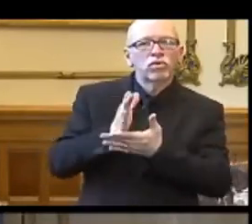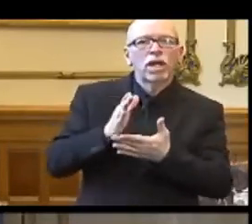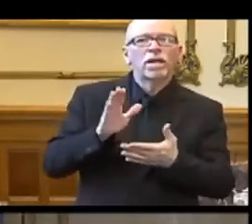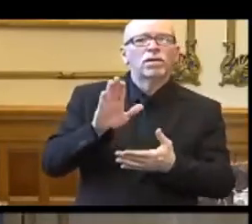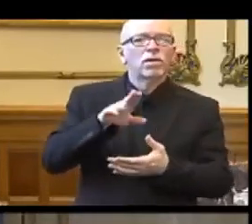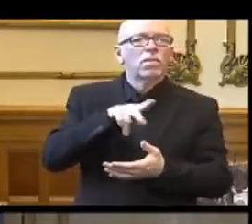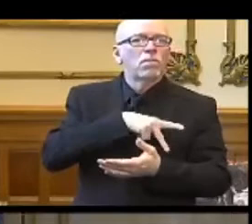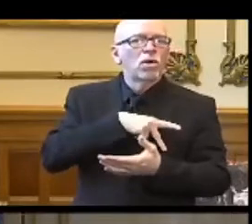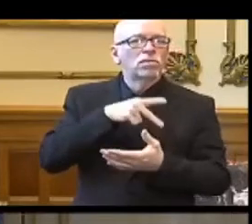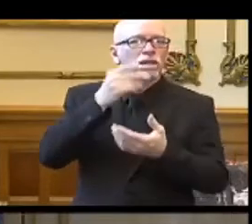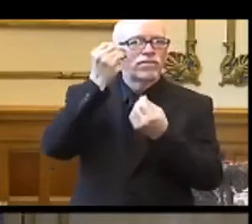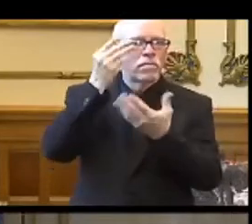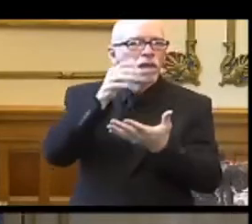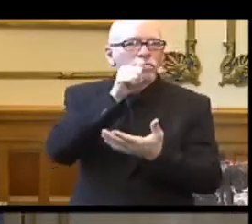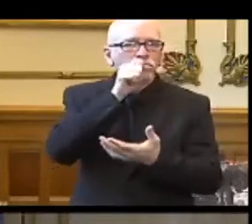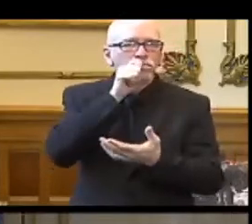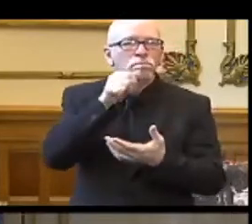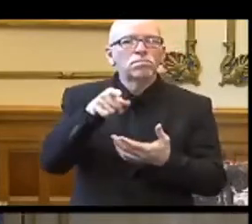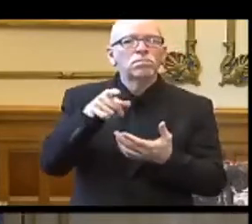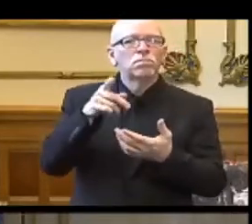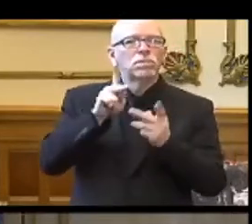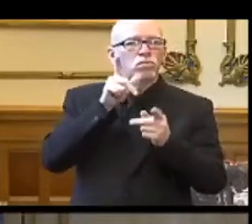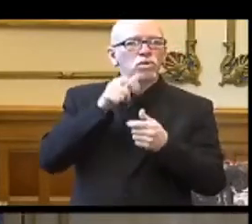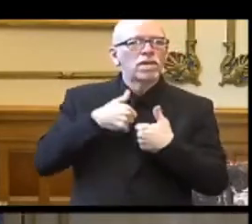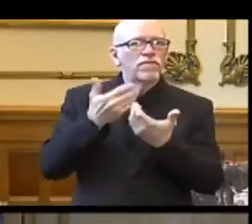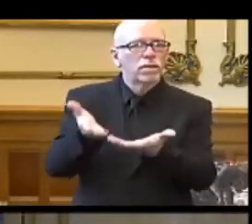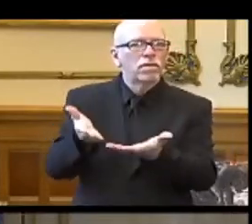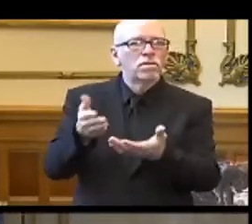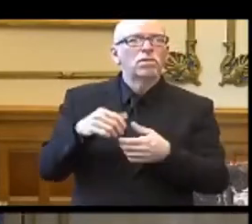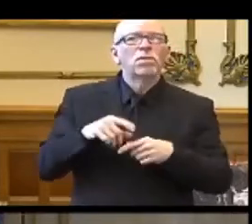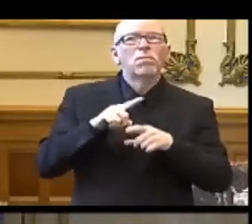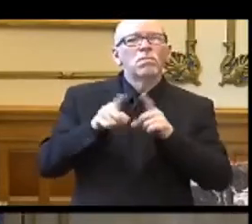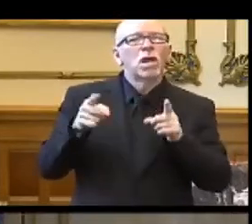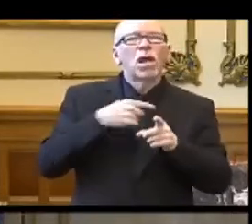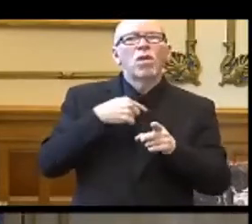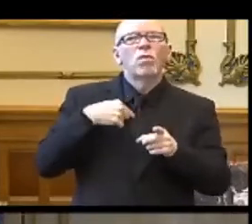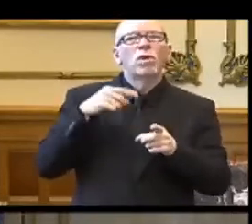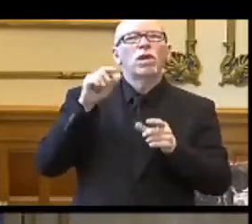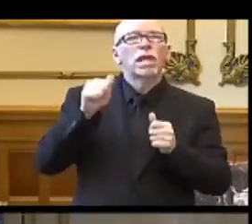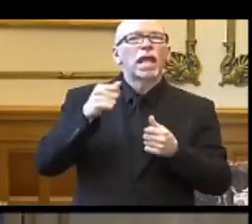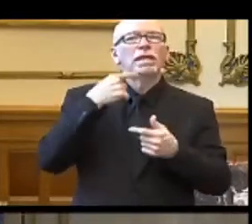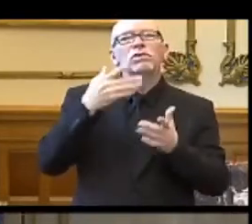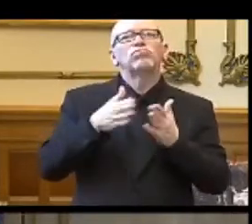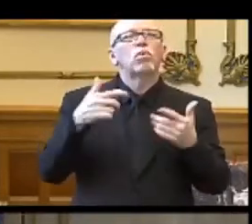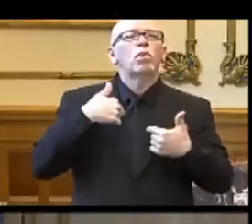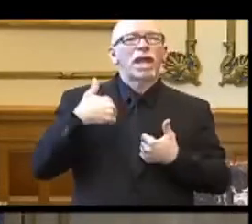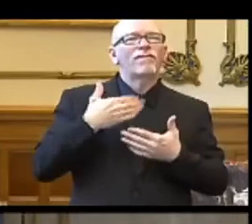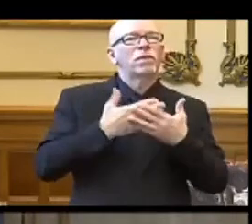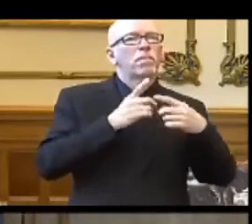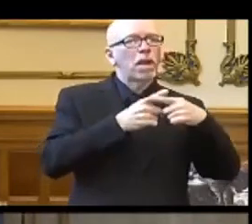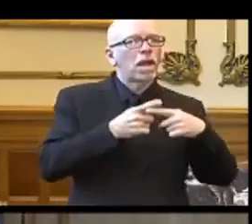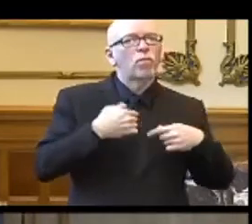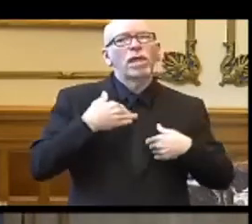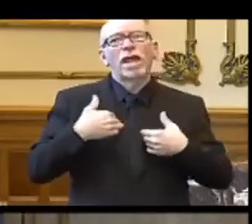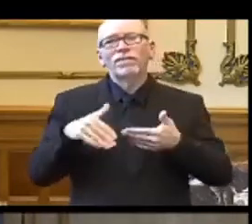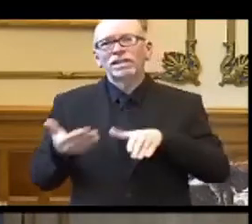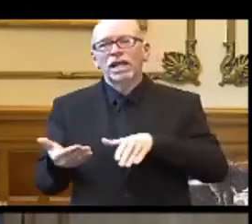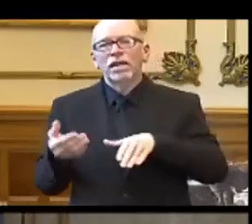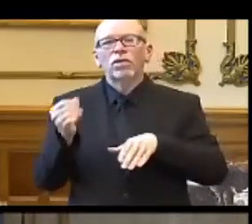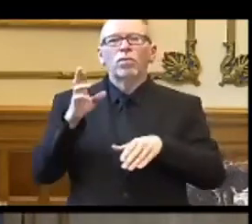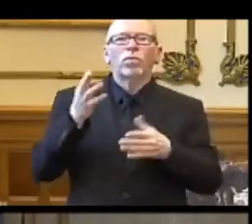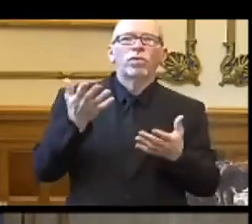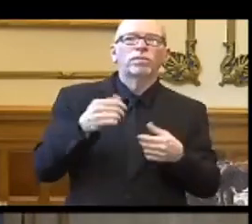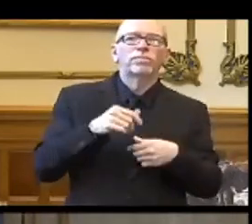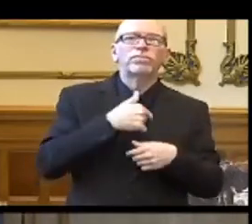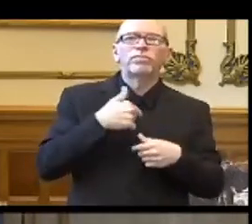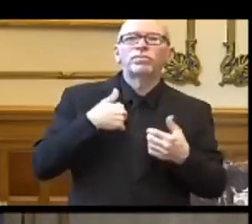health information of individuals that are inside, but we can in general say that we have positive cases, or that we've had a death, or that, for instance,